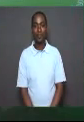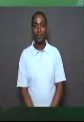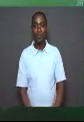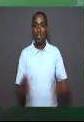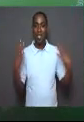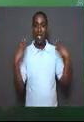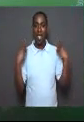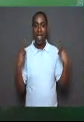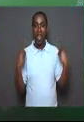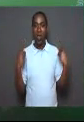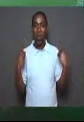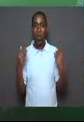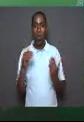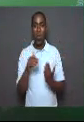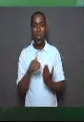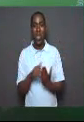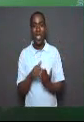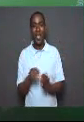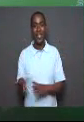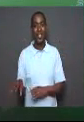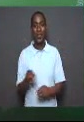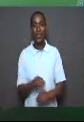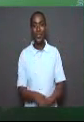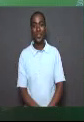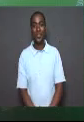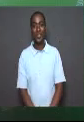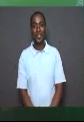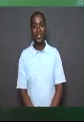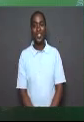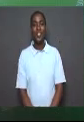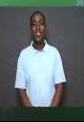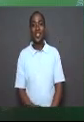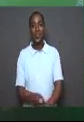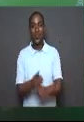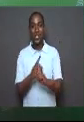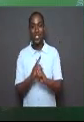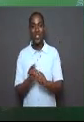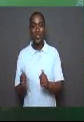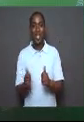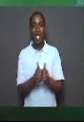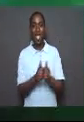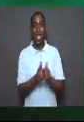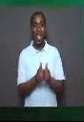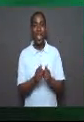Hello once again, class. Let us look at the answers together.